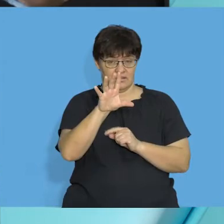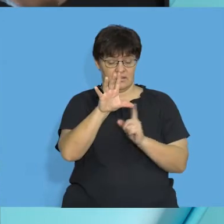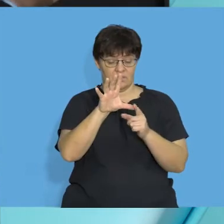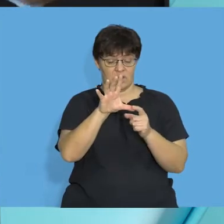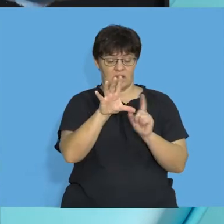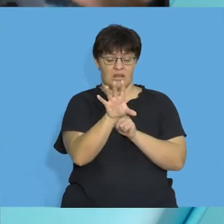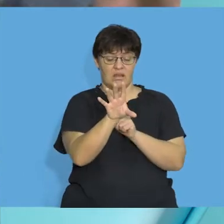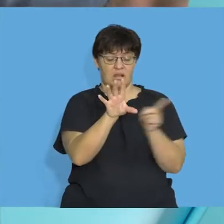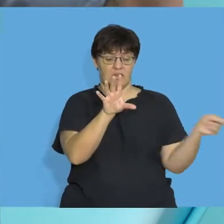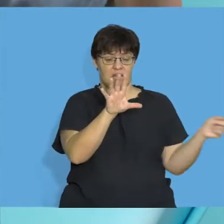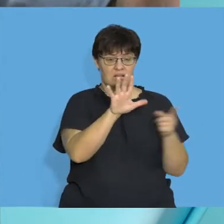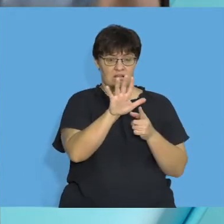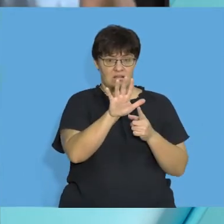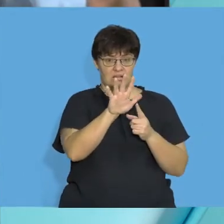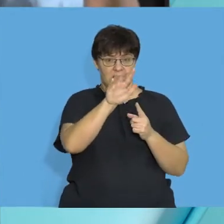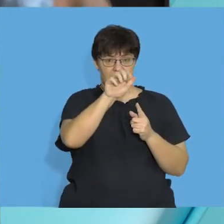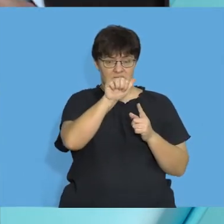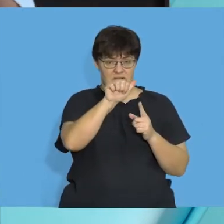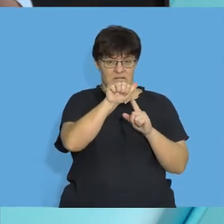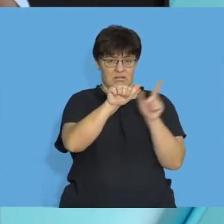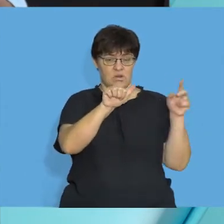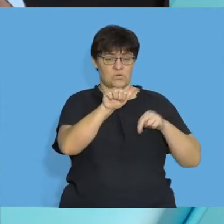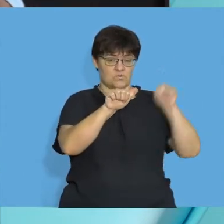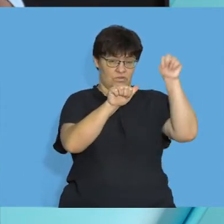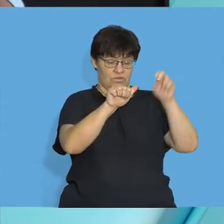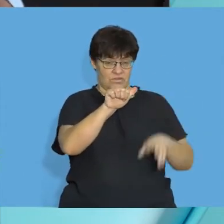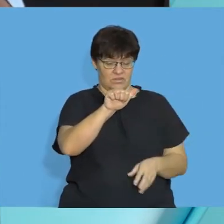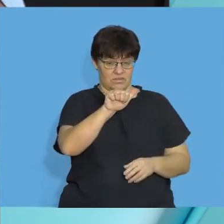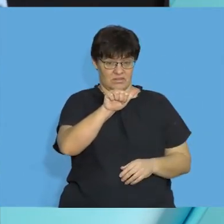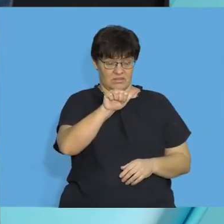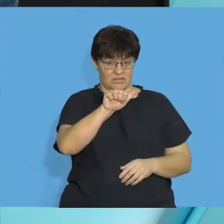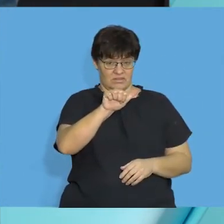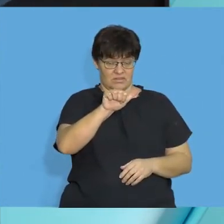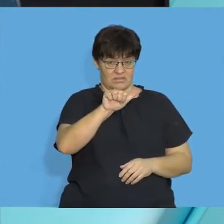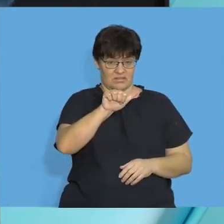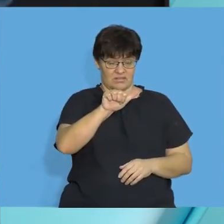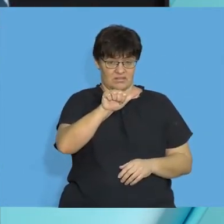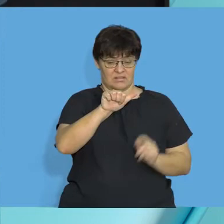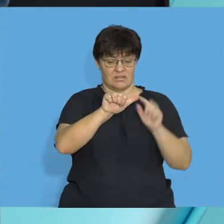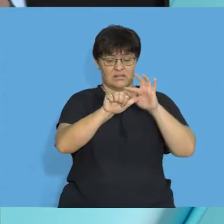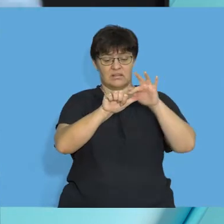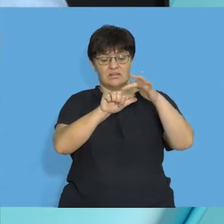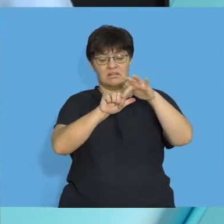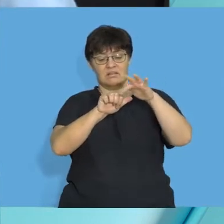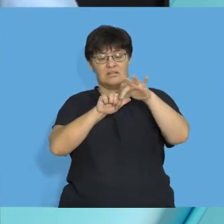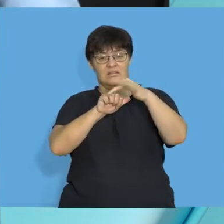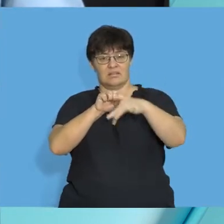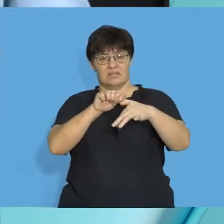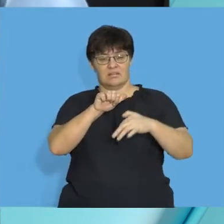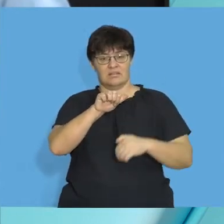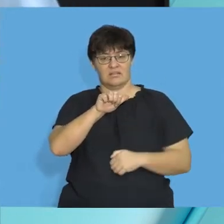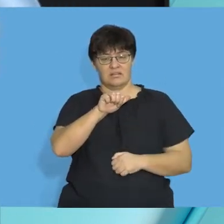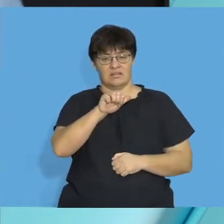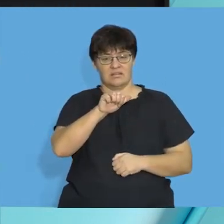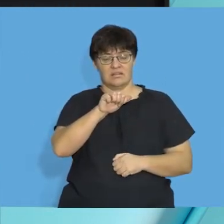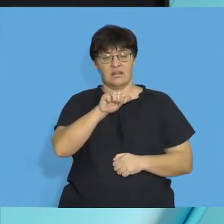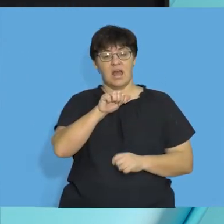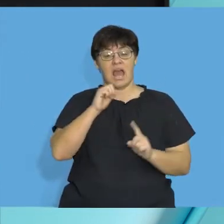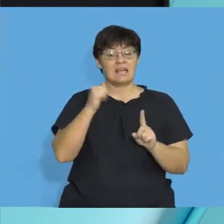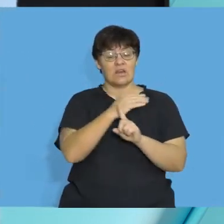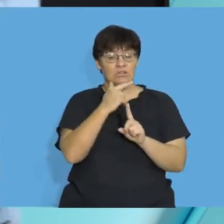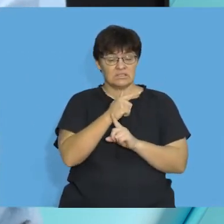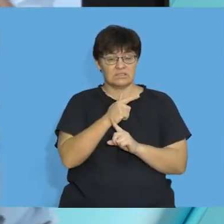to point to the one north pole. So the thumb gives you the north pole, and the fingers gives you the direction of the current.